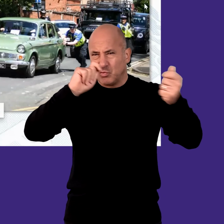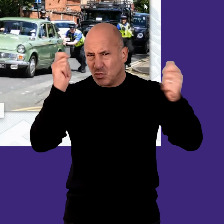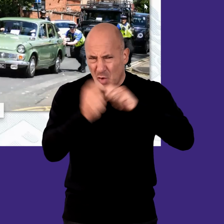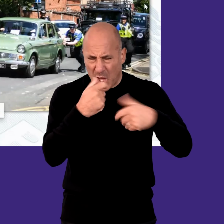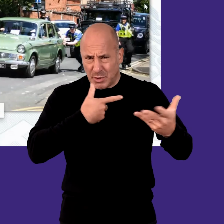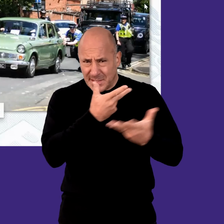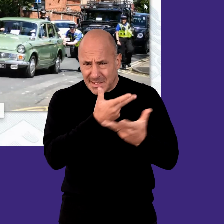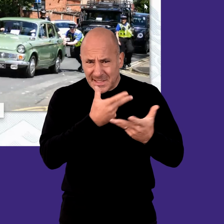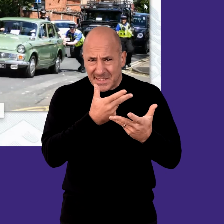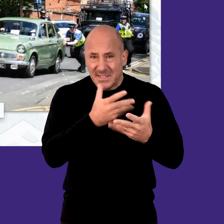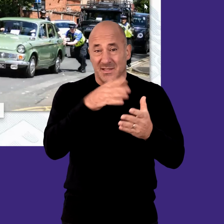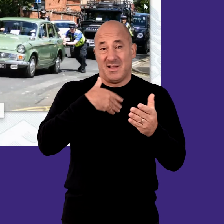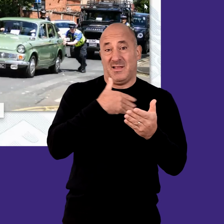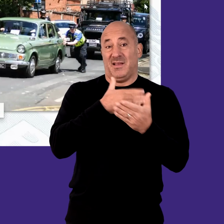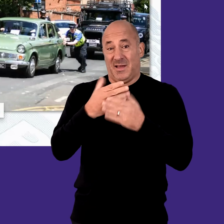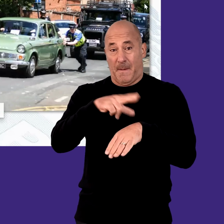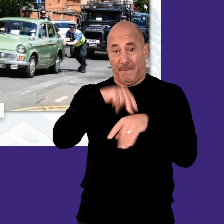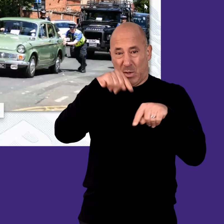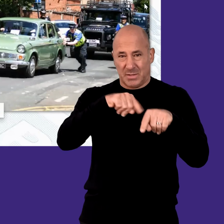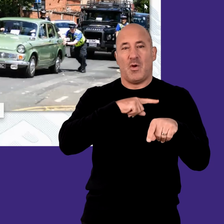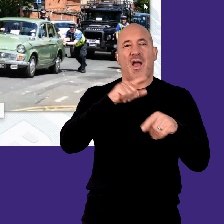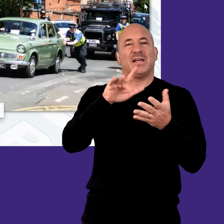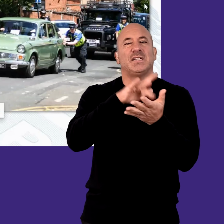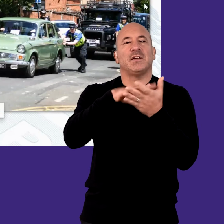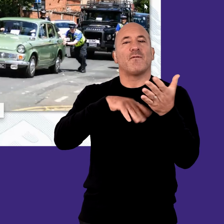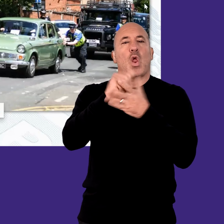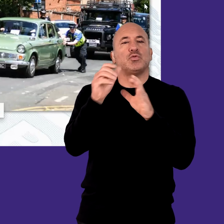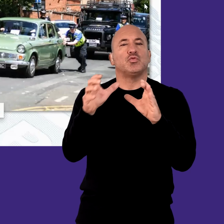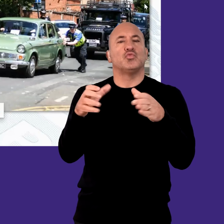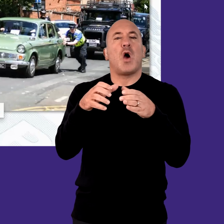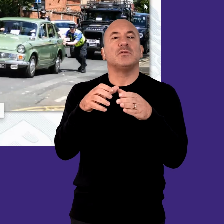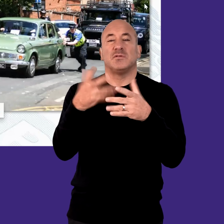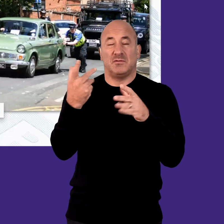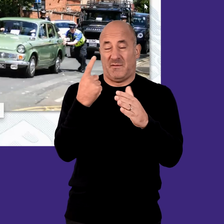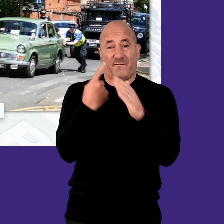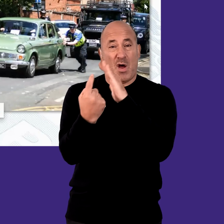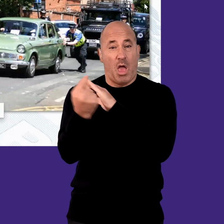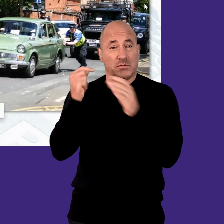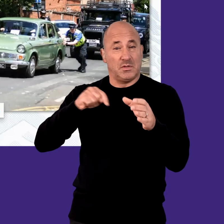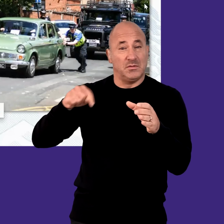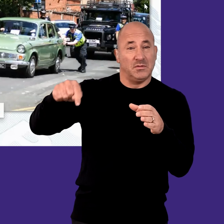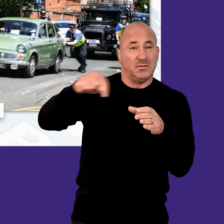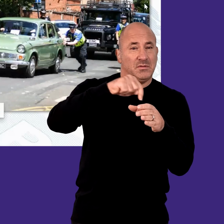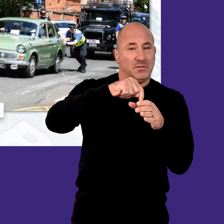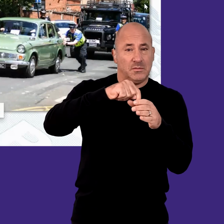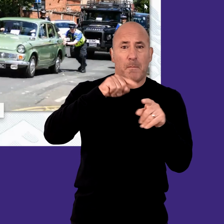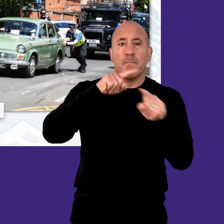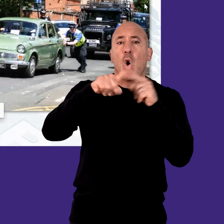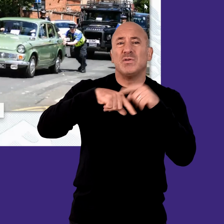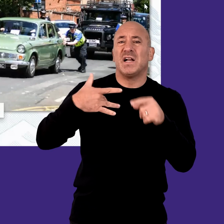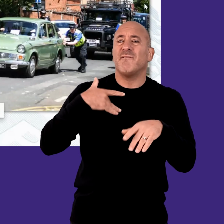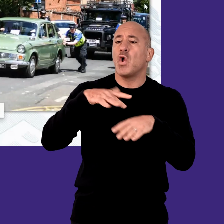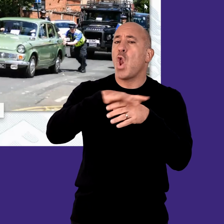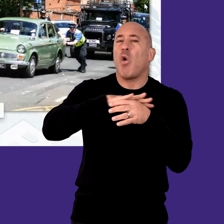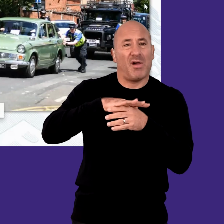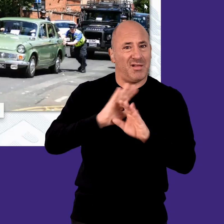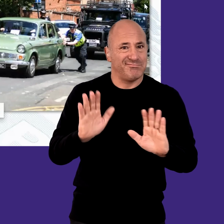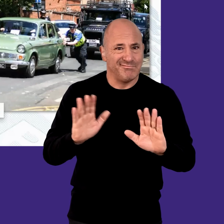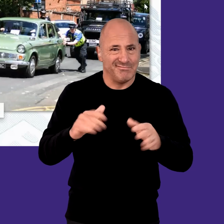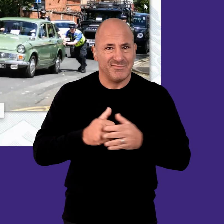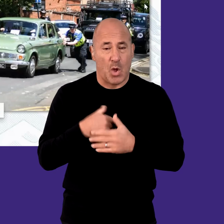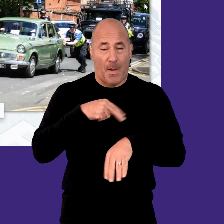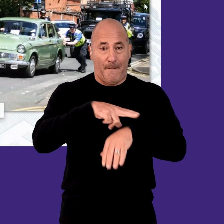of that positive social change. But then on our part from West Midlands Police, because the City of Culture Trust was built up of a lot of